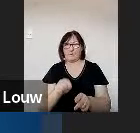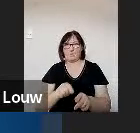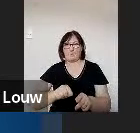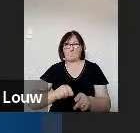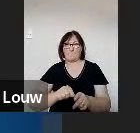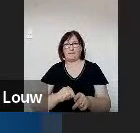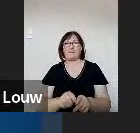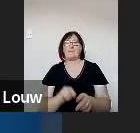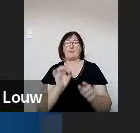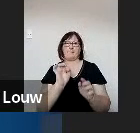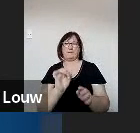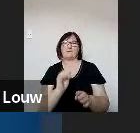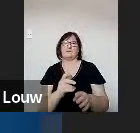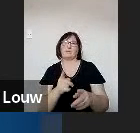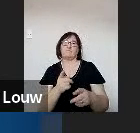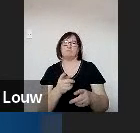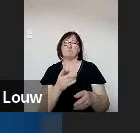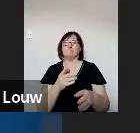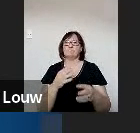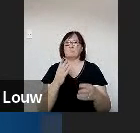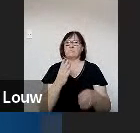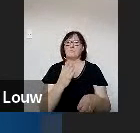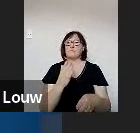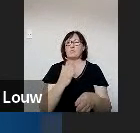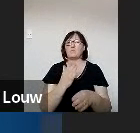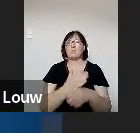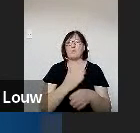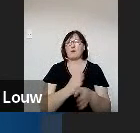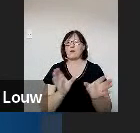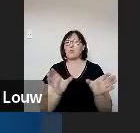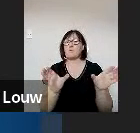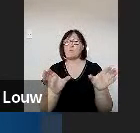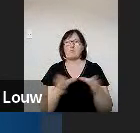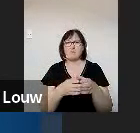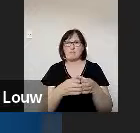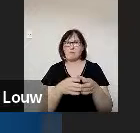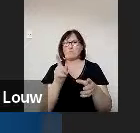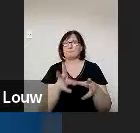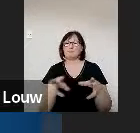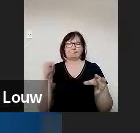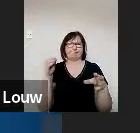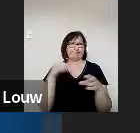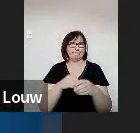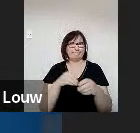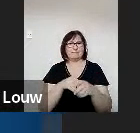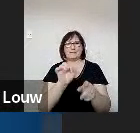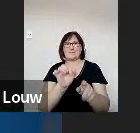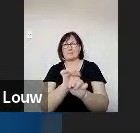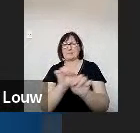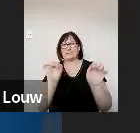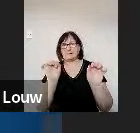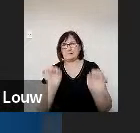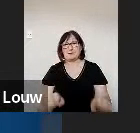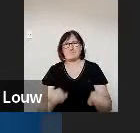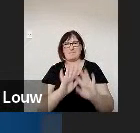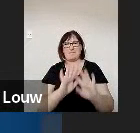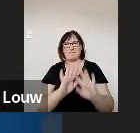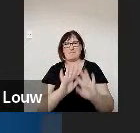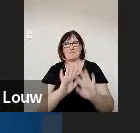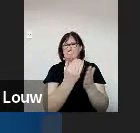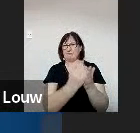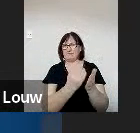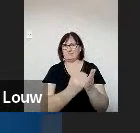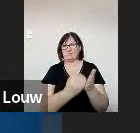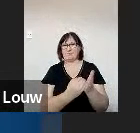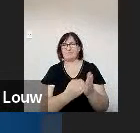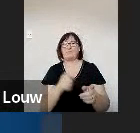Technical Working Group and for the Harmonized System, Origin, and as well as Valuation. She represented South Africa as